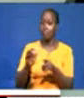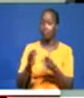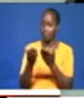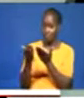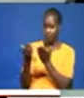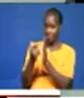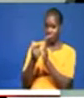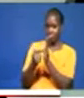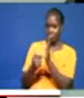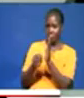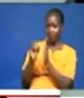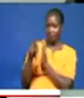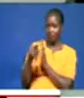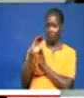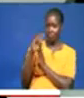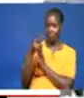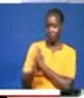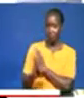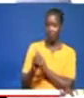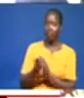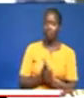is Opicho Chemtai.